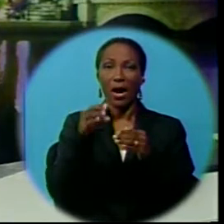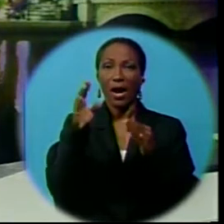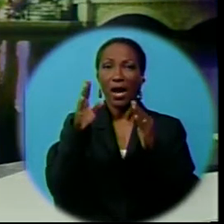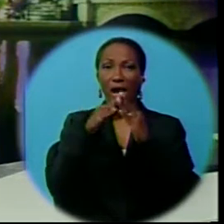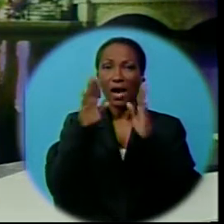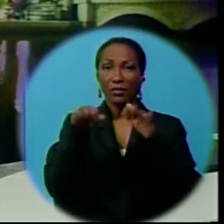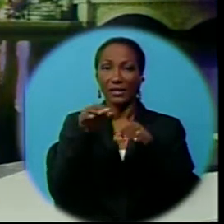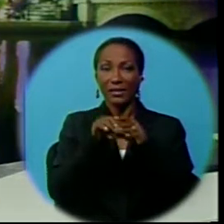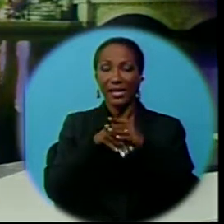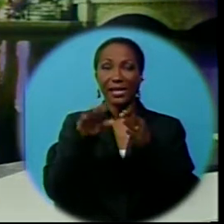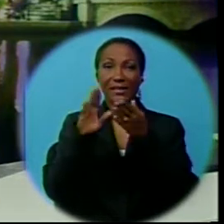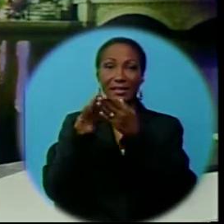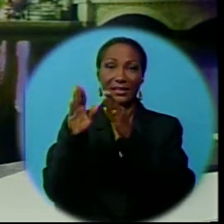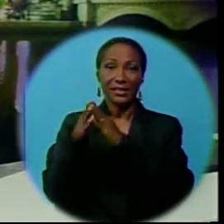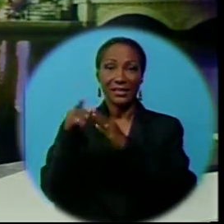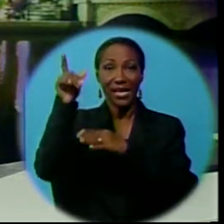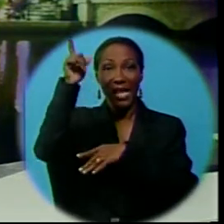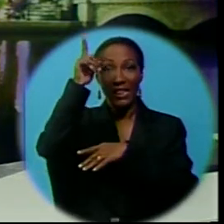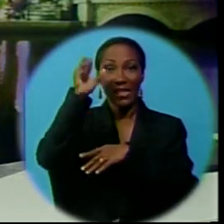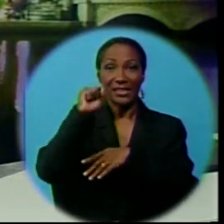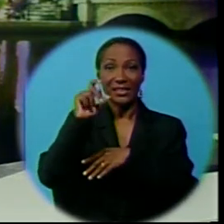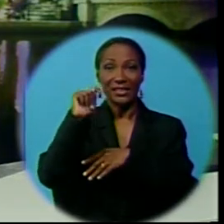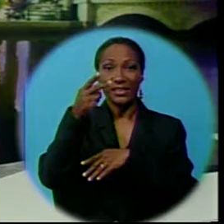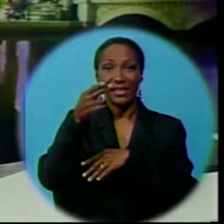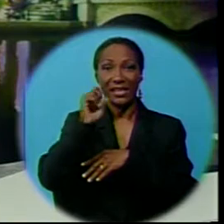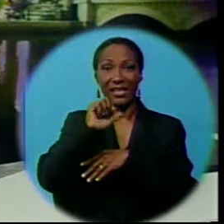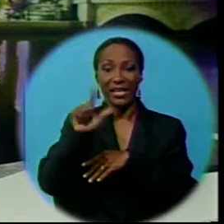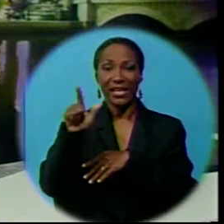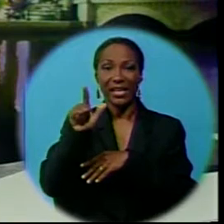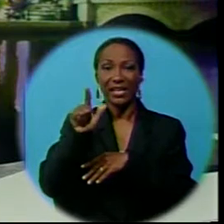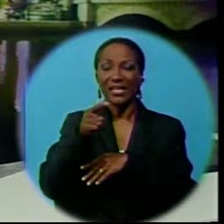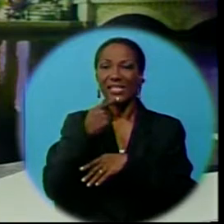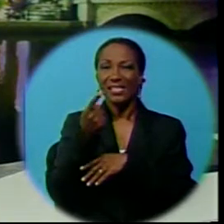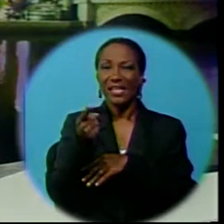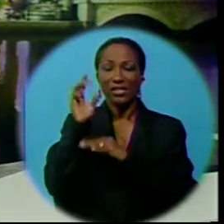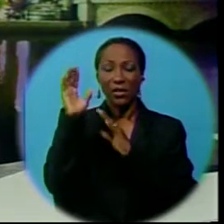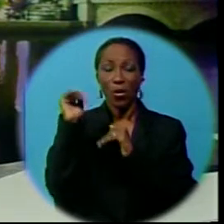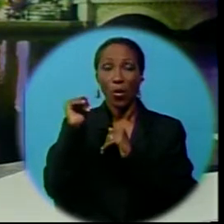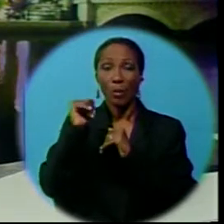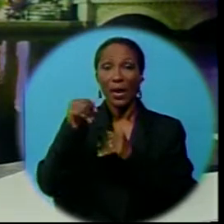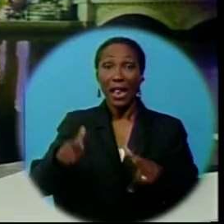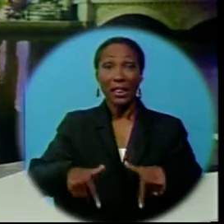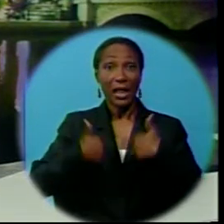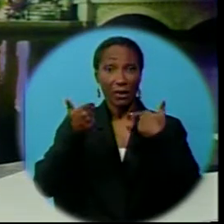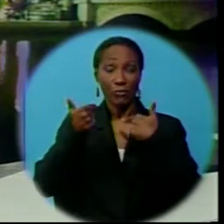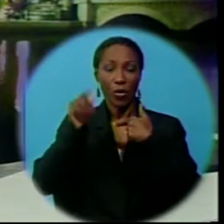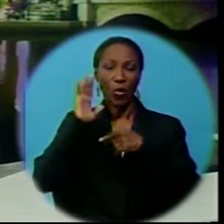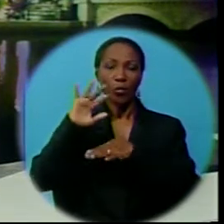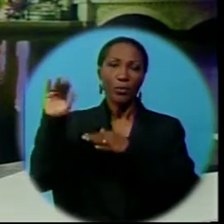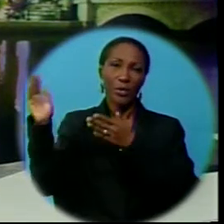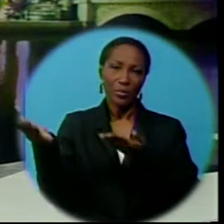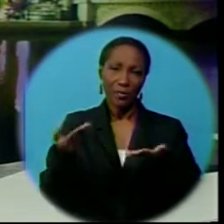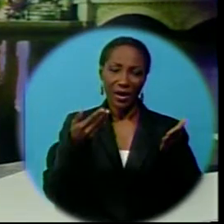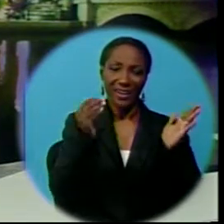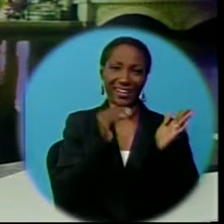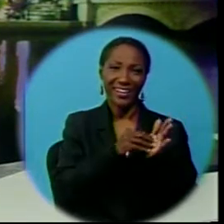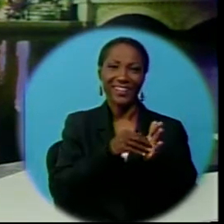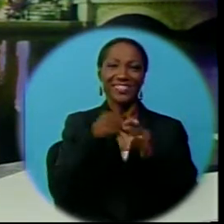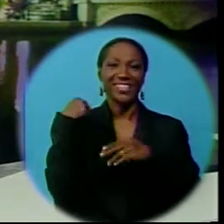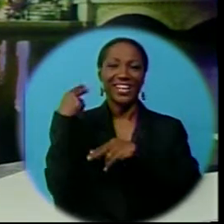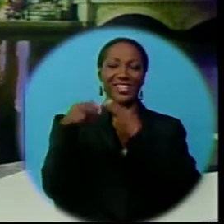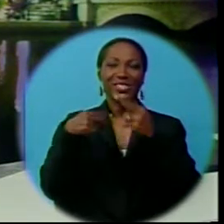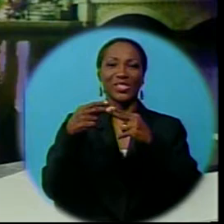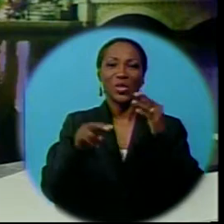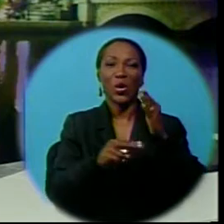this, Leonard St. Hill says Barbados will ensure life is brought back to historic Bridgetown. Mr. St. Hill says people are needed to breathe